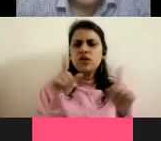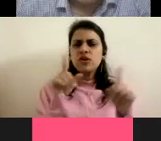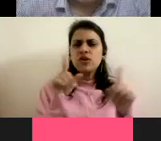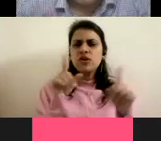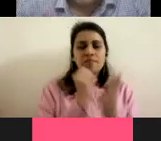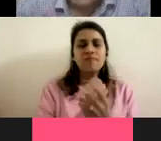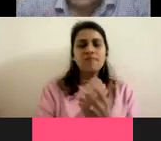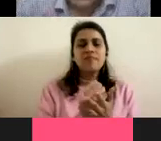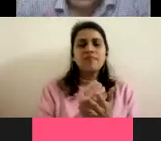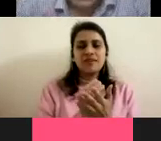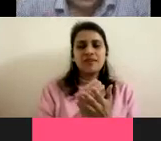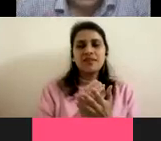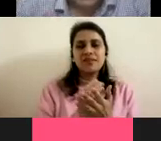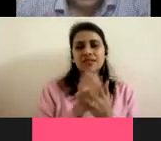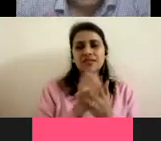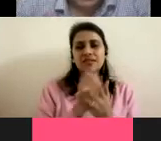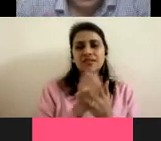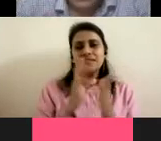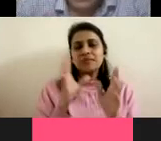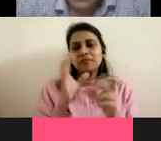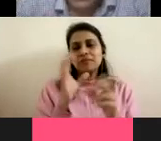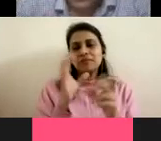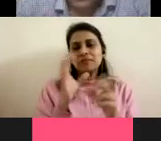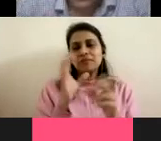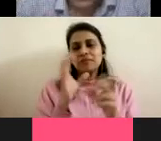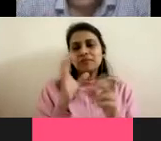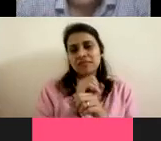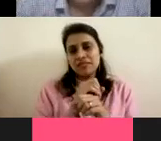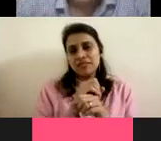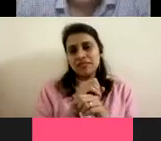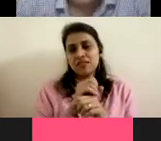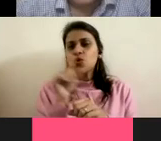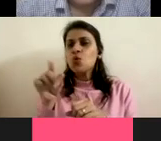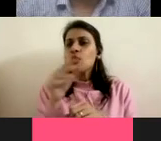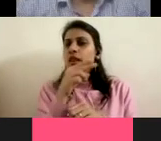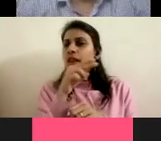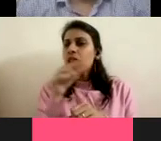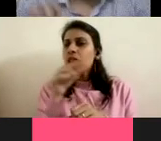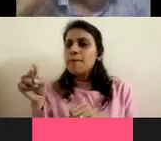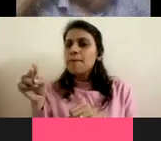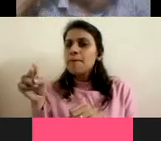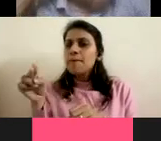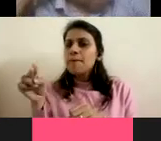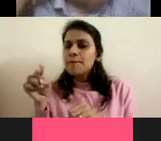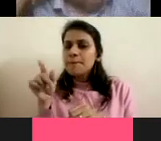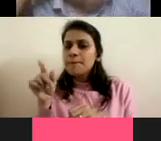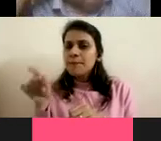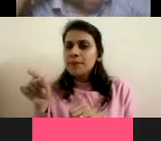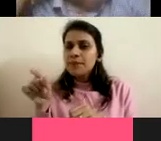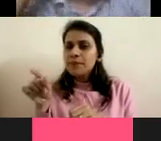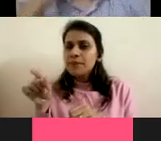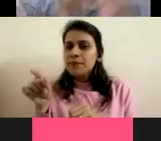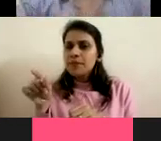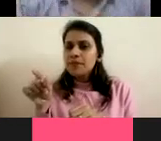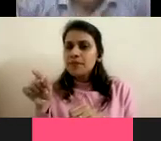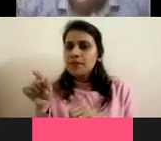Sorry, your name, I've missed. Nilaksh, it was Nila. So, sir, I'm Abhay Pratap Singh. I am a research scholar. Abhay, okay. Abhay.